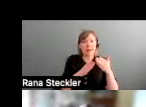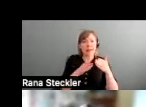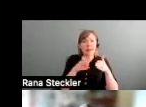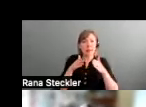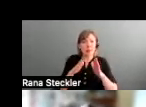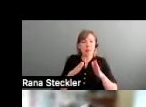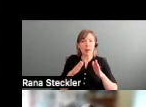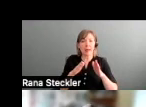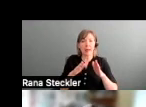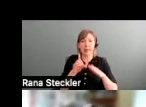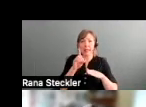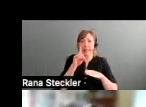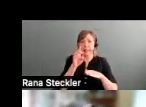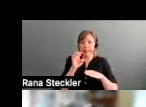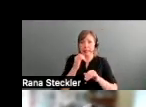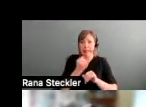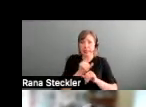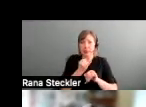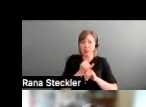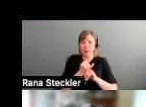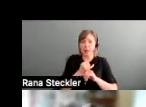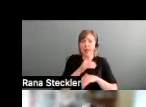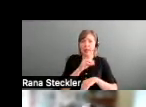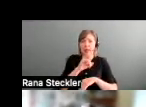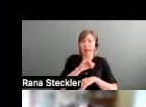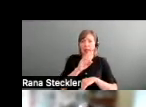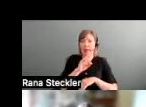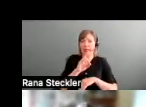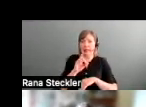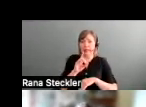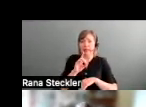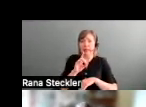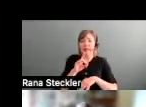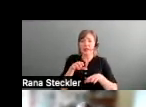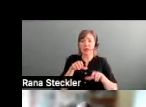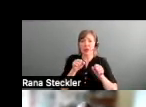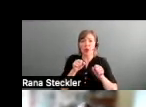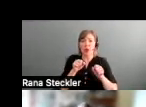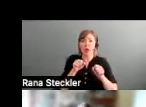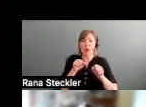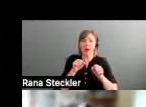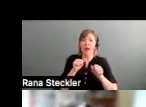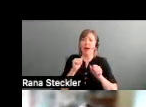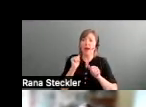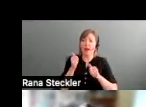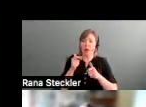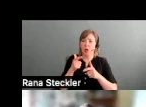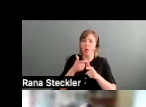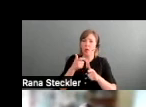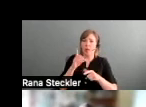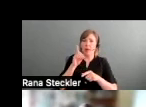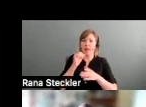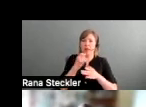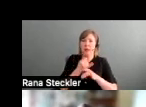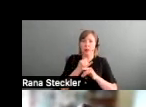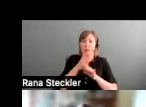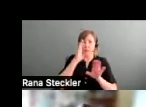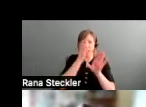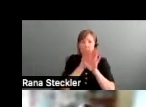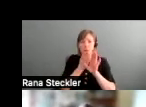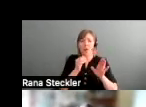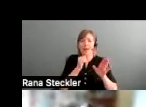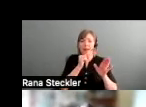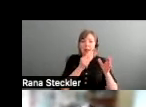respects, deinstitutionalization in IDD took a cue from deinstitutionalization in psychiatry in terms of what not to